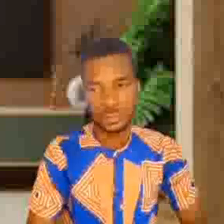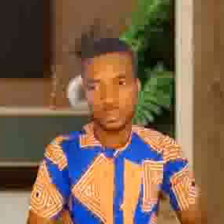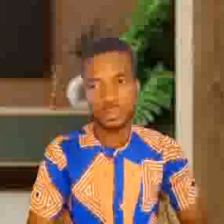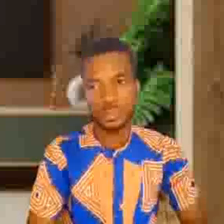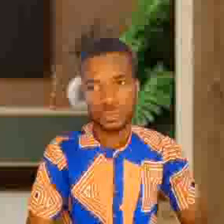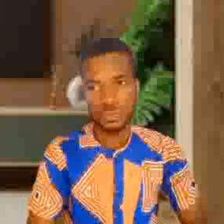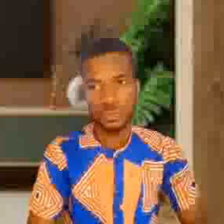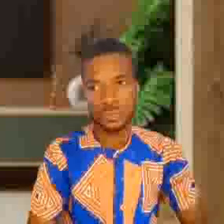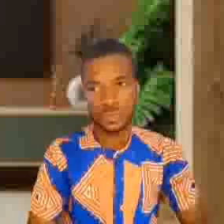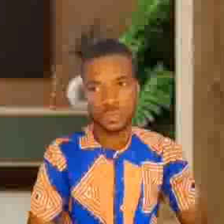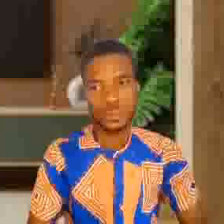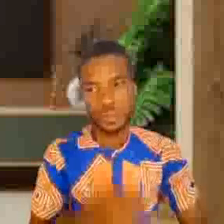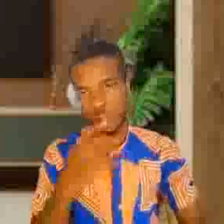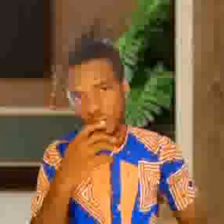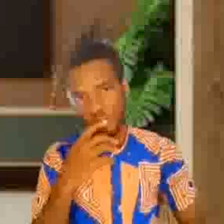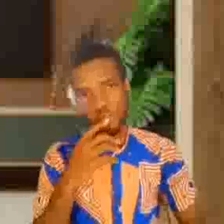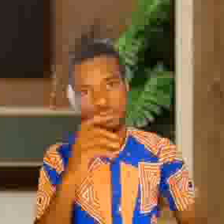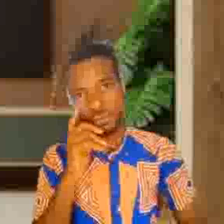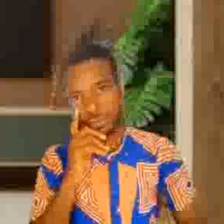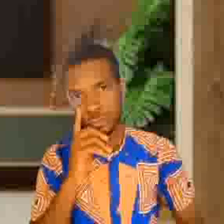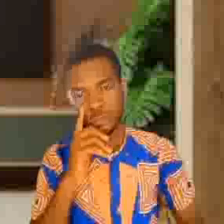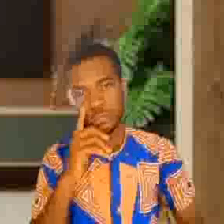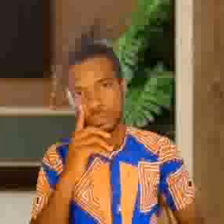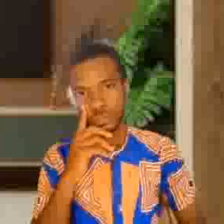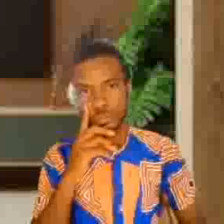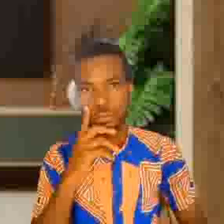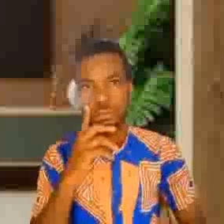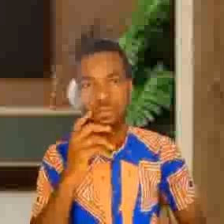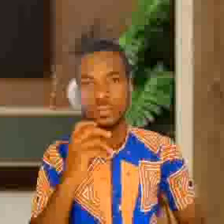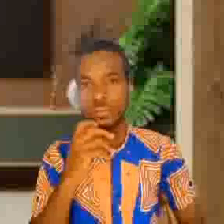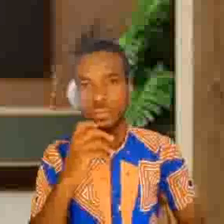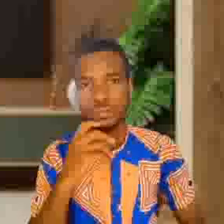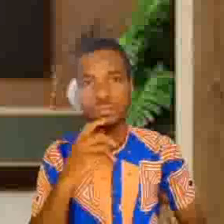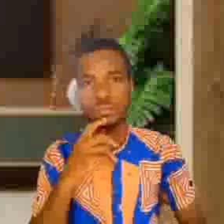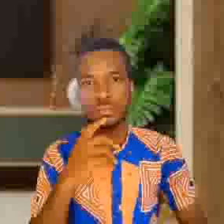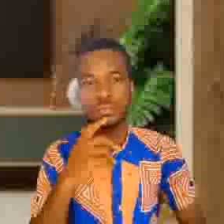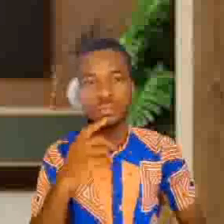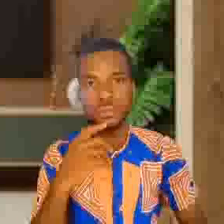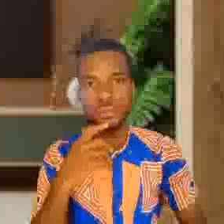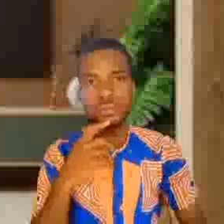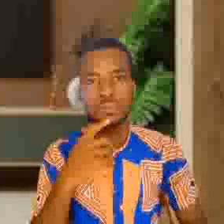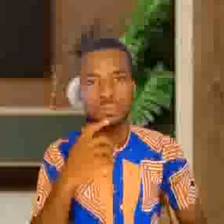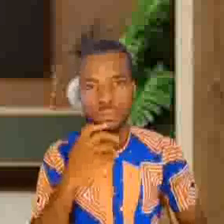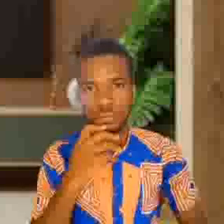shepherd. I shall not want. The question we need to ask now